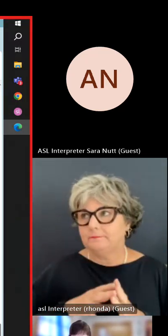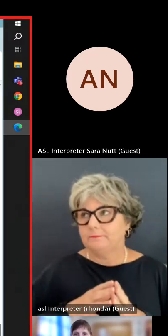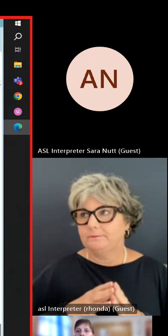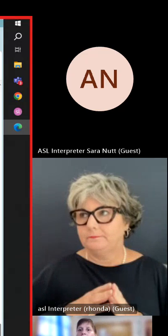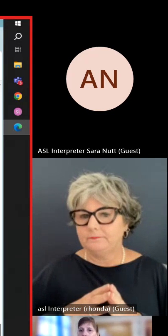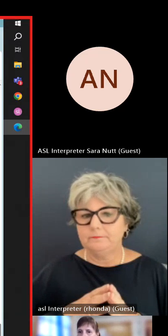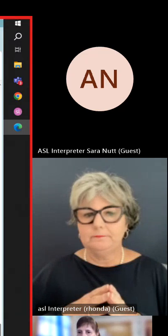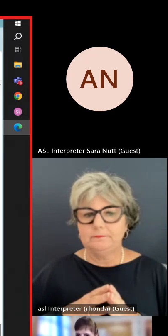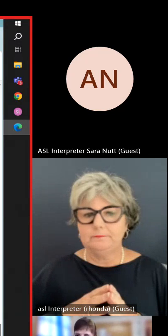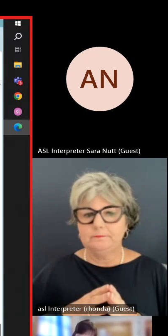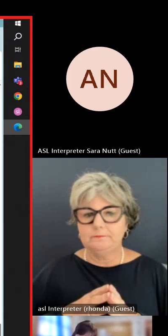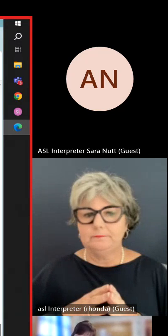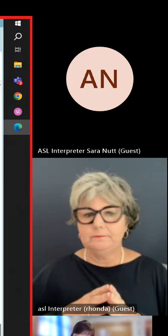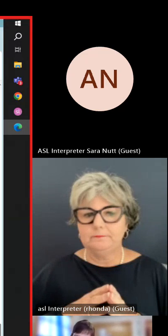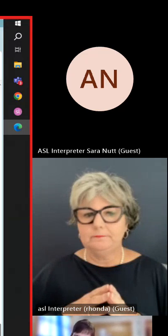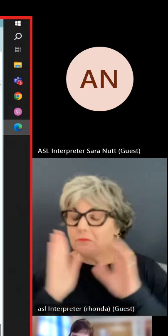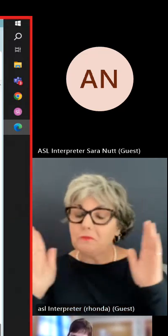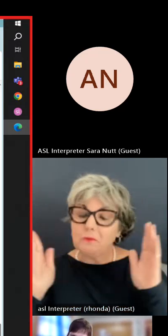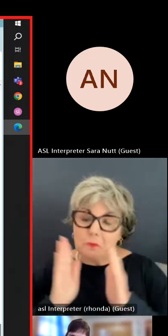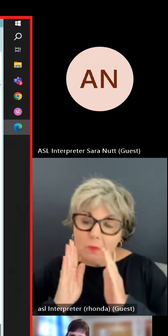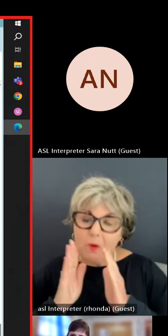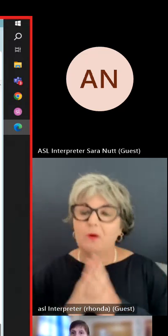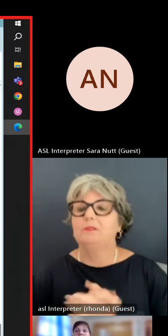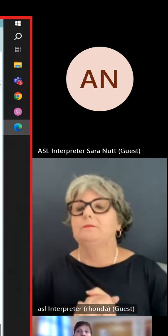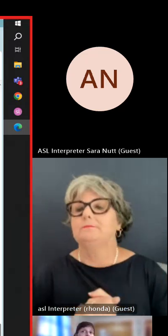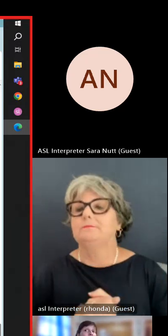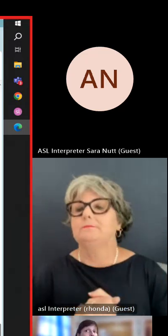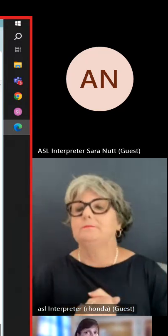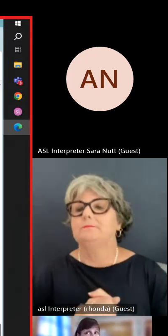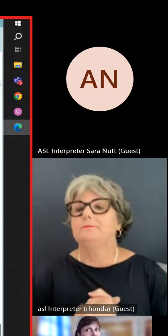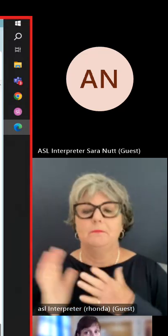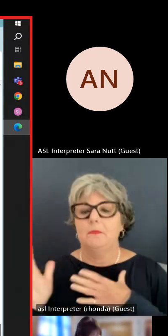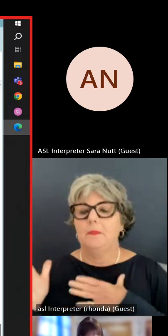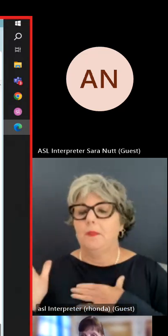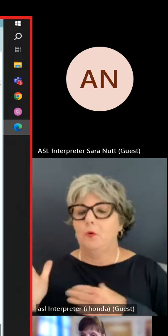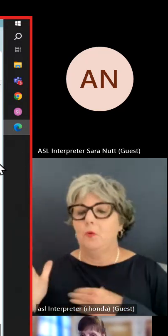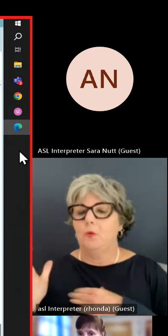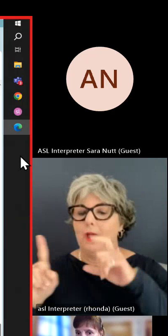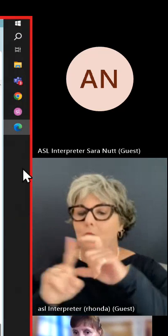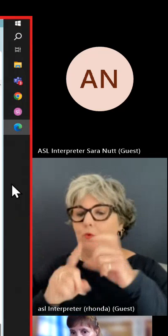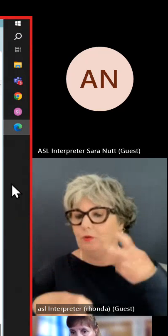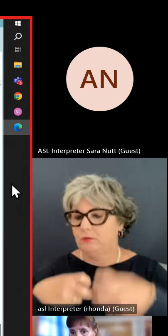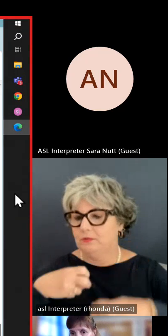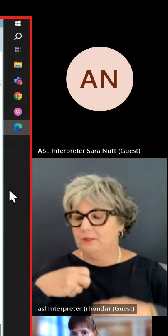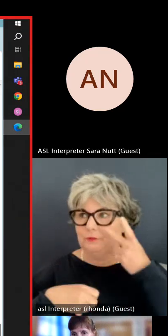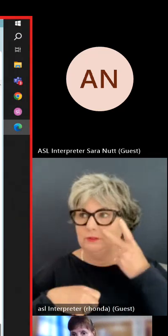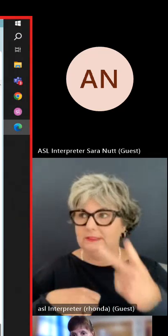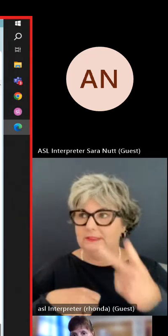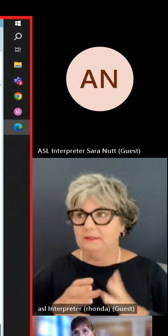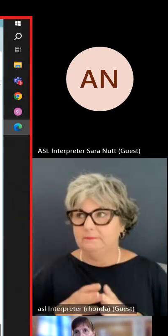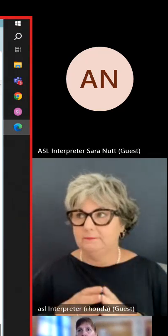Picture is too small. Okay. The white text is hard to see.